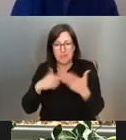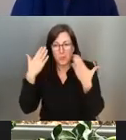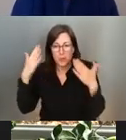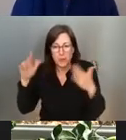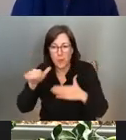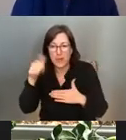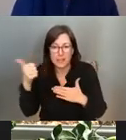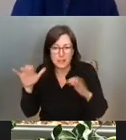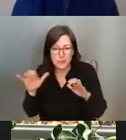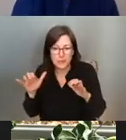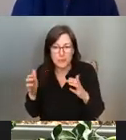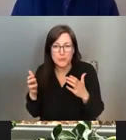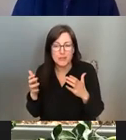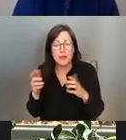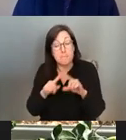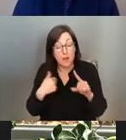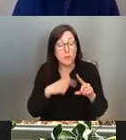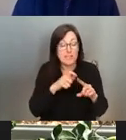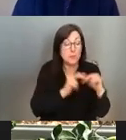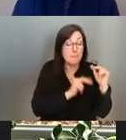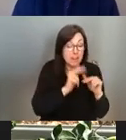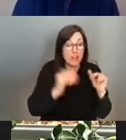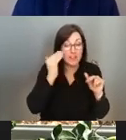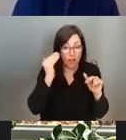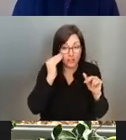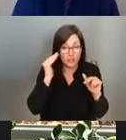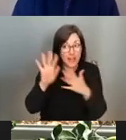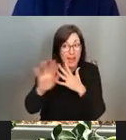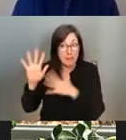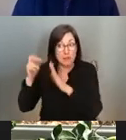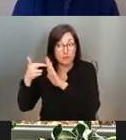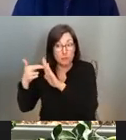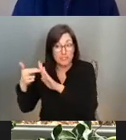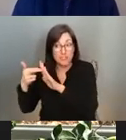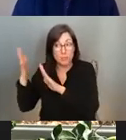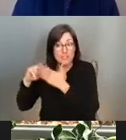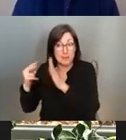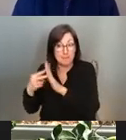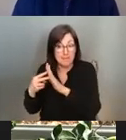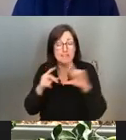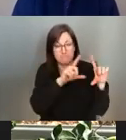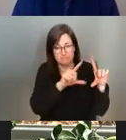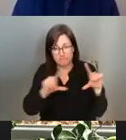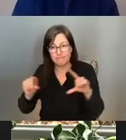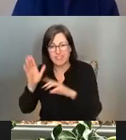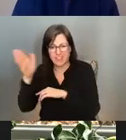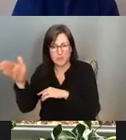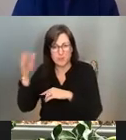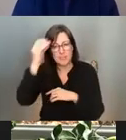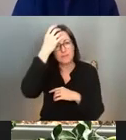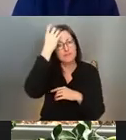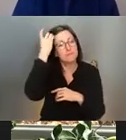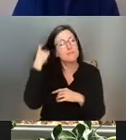to do, but we build that knowledge of what that representation means throughout the day. Next slide,